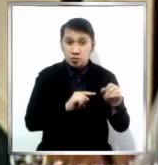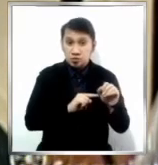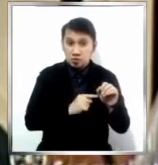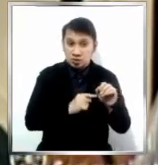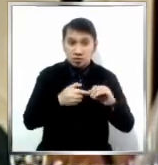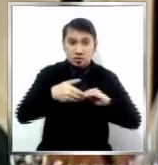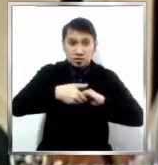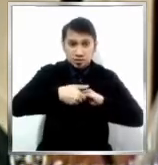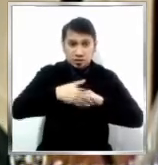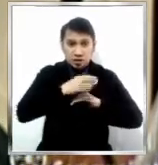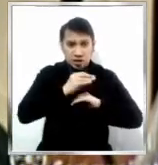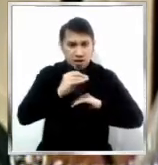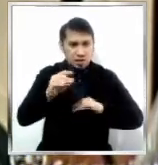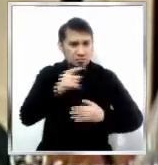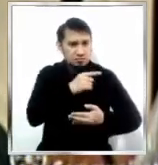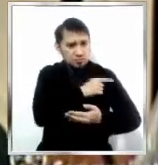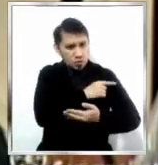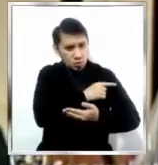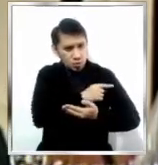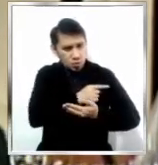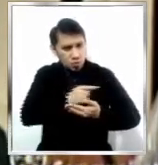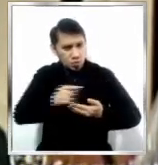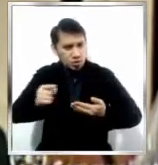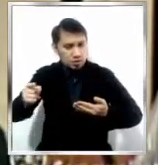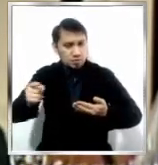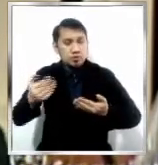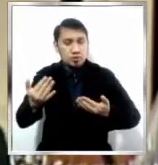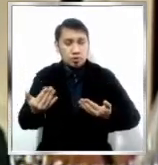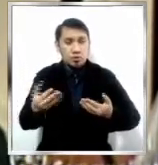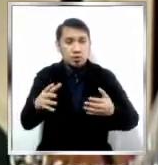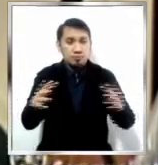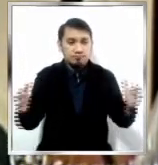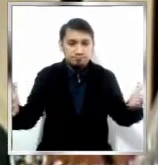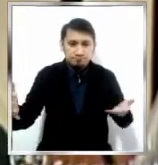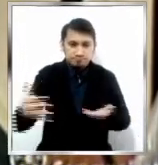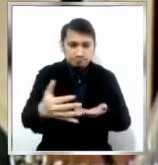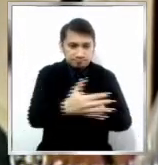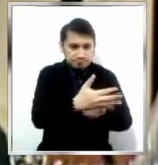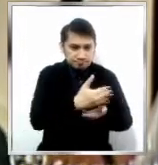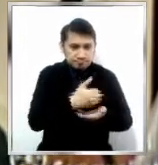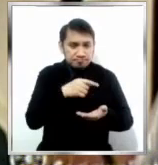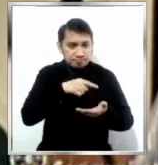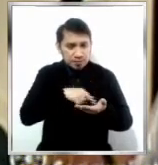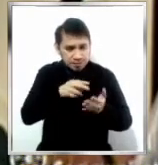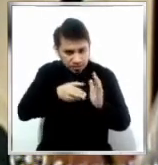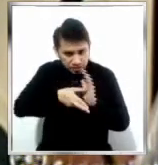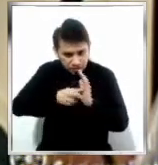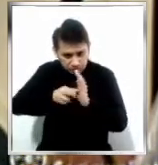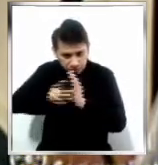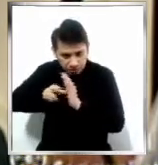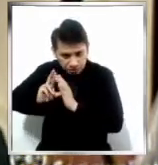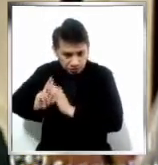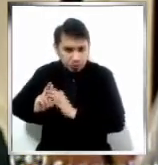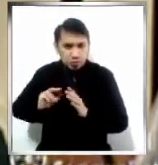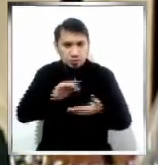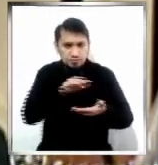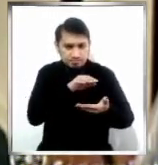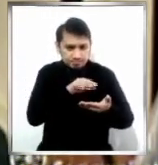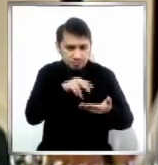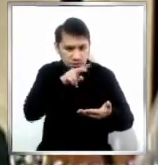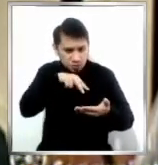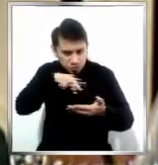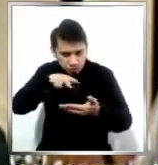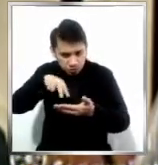the week, we will be consolidating and analyzing all the information and evidence that we have